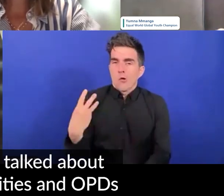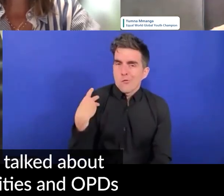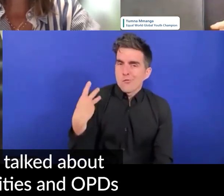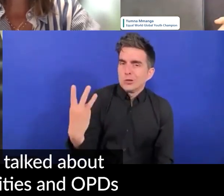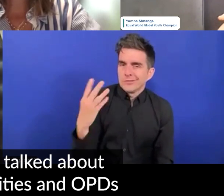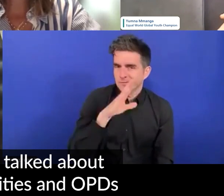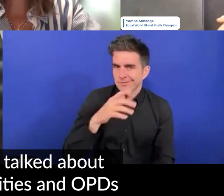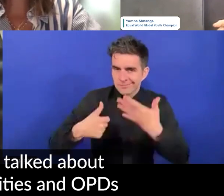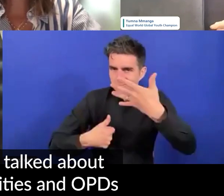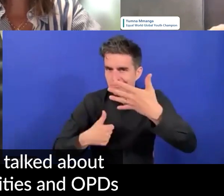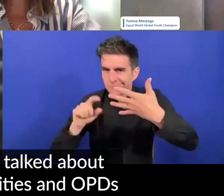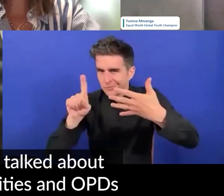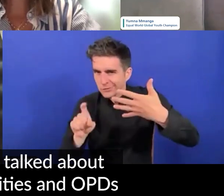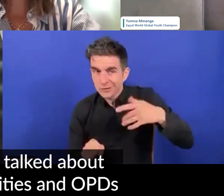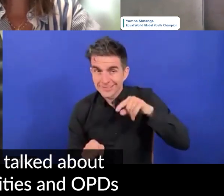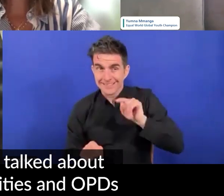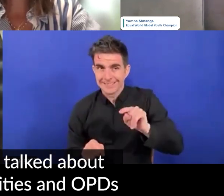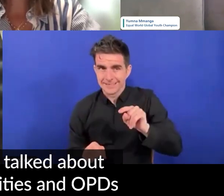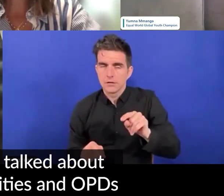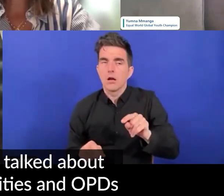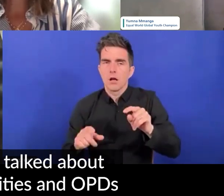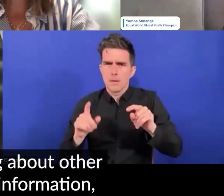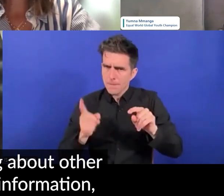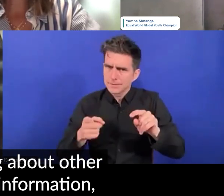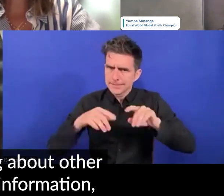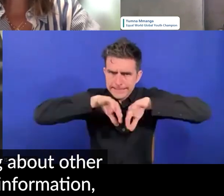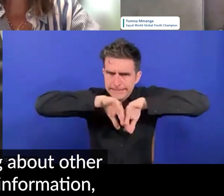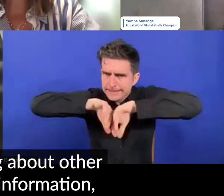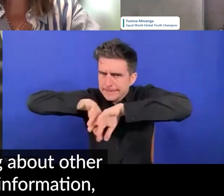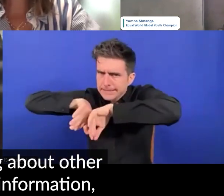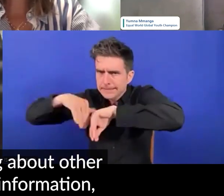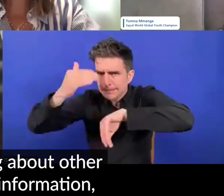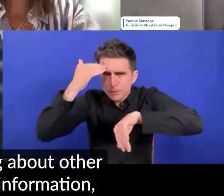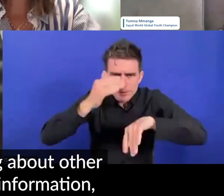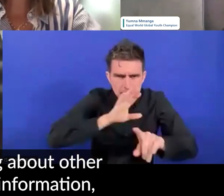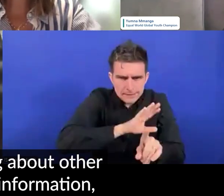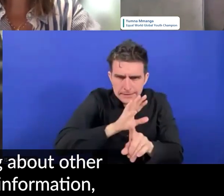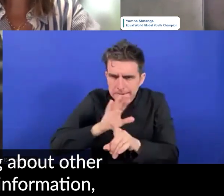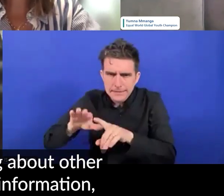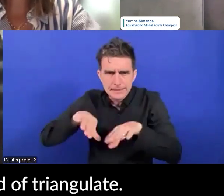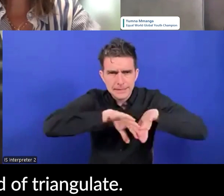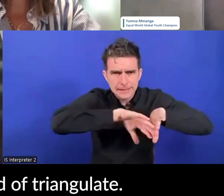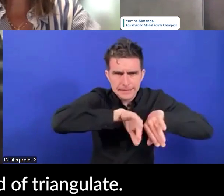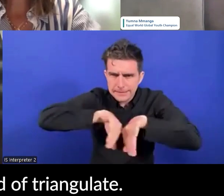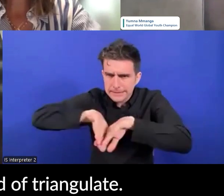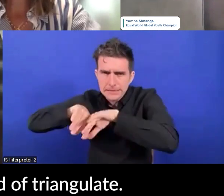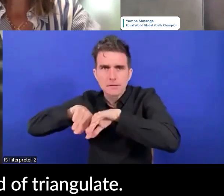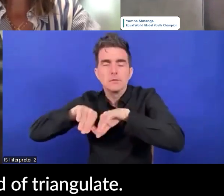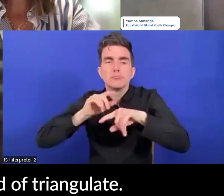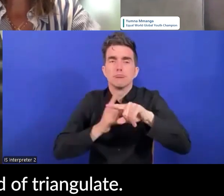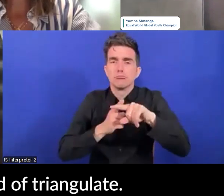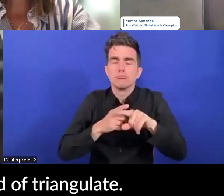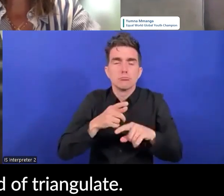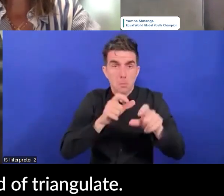also talked about local communities and OPDs and thinking about other sources of information. So need to kind